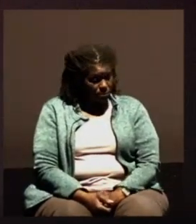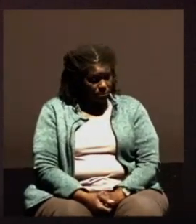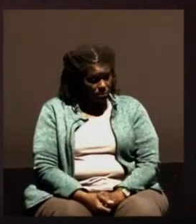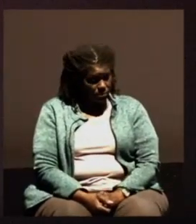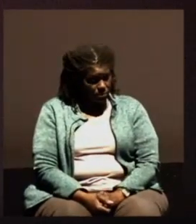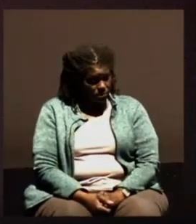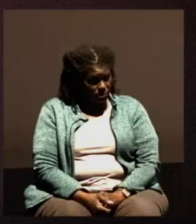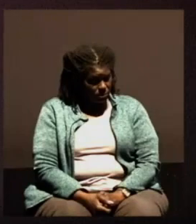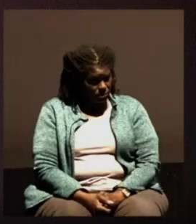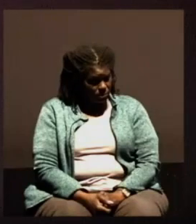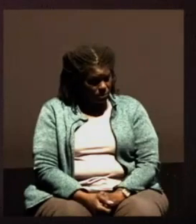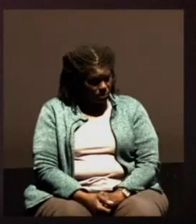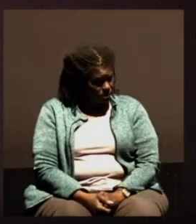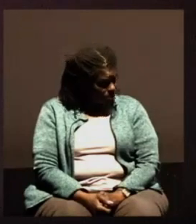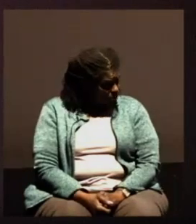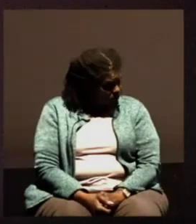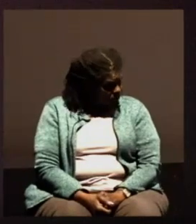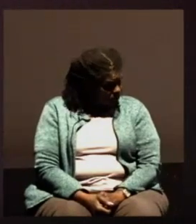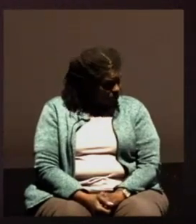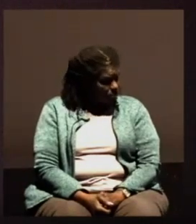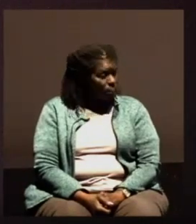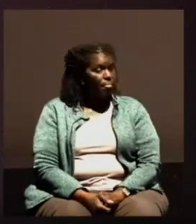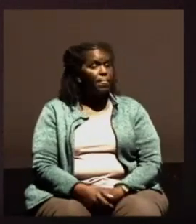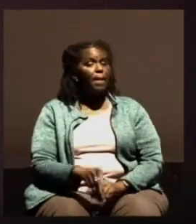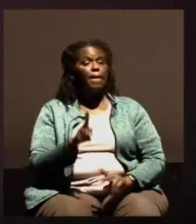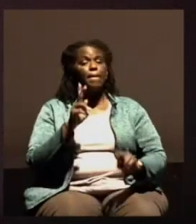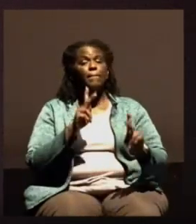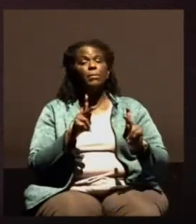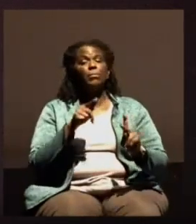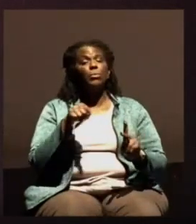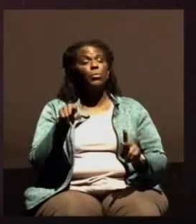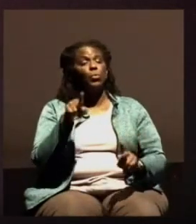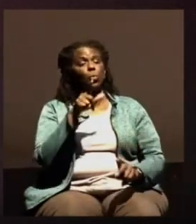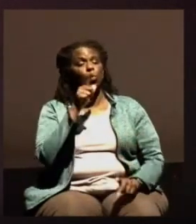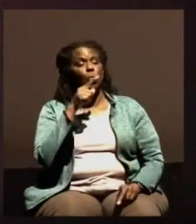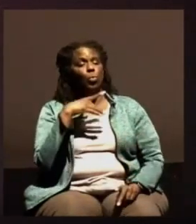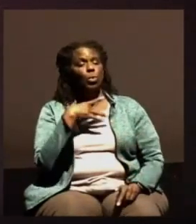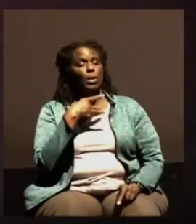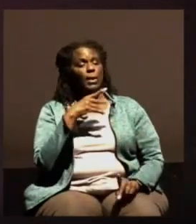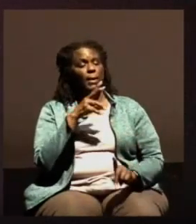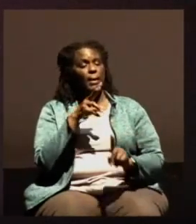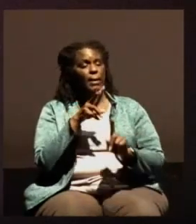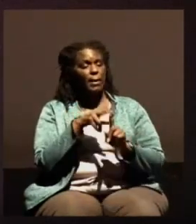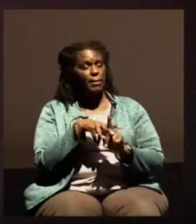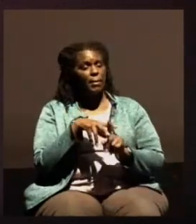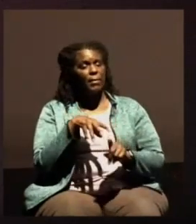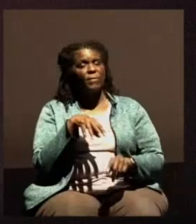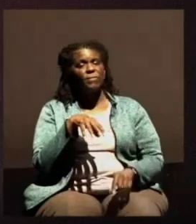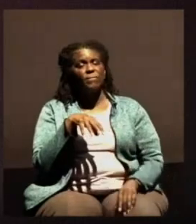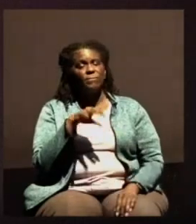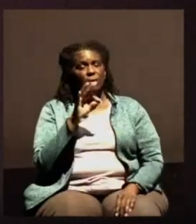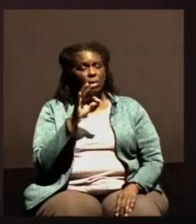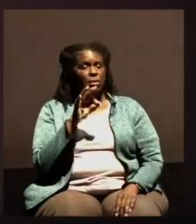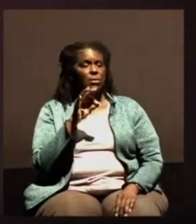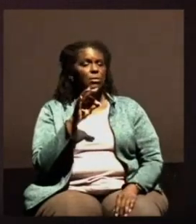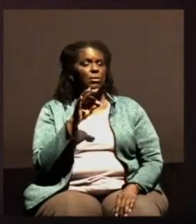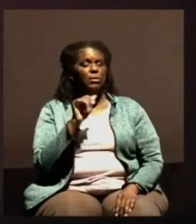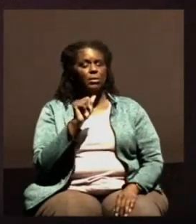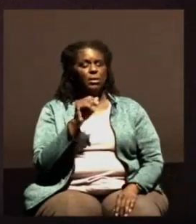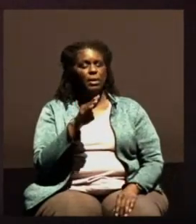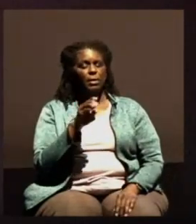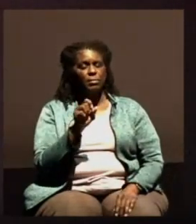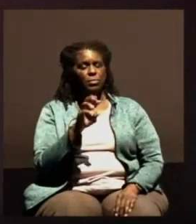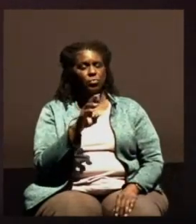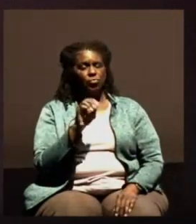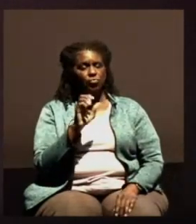I think the application-savvy people out there can just find these applications to abstract theorems in